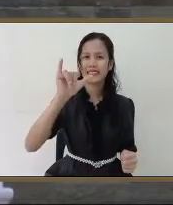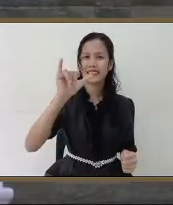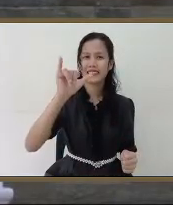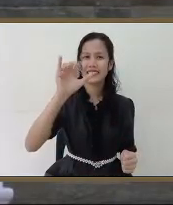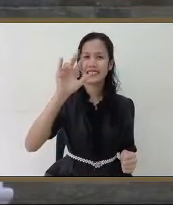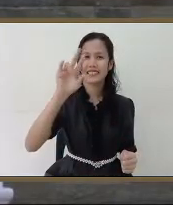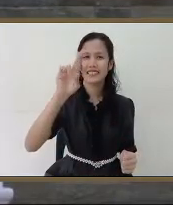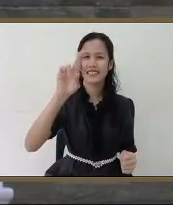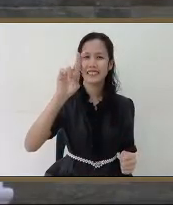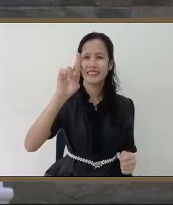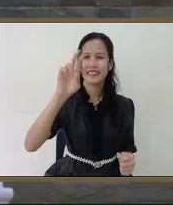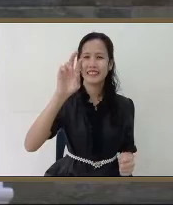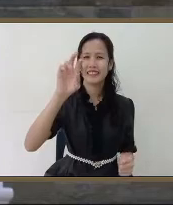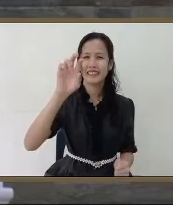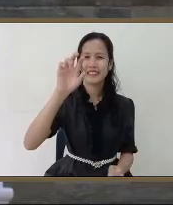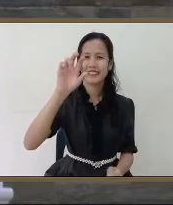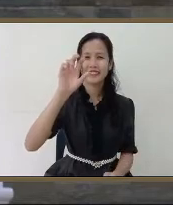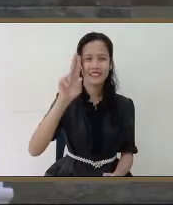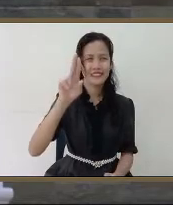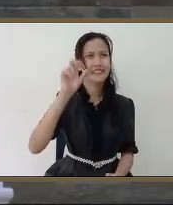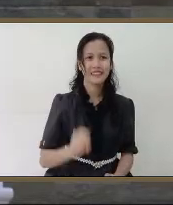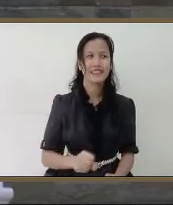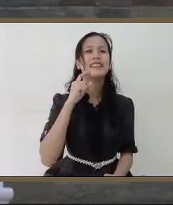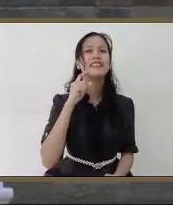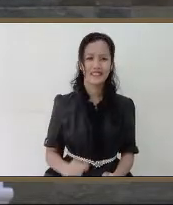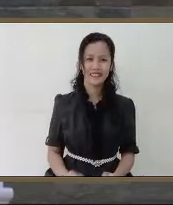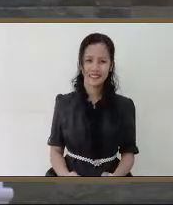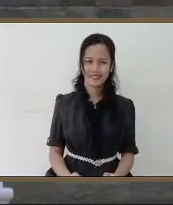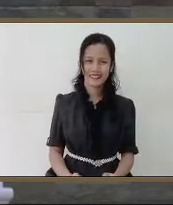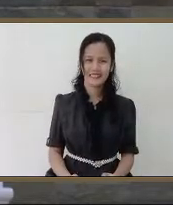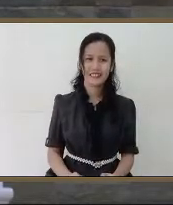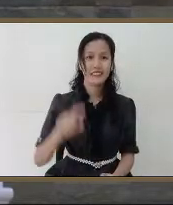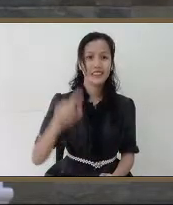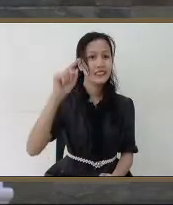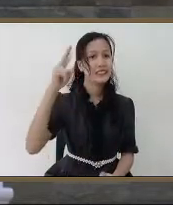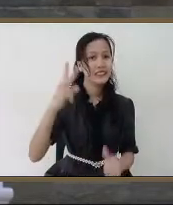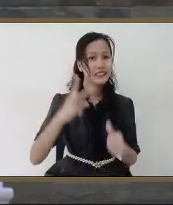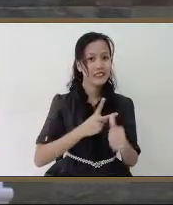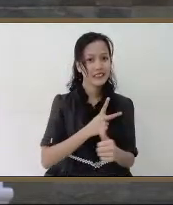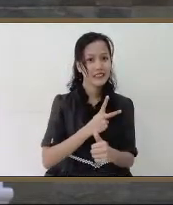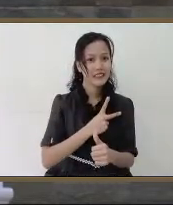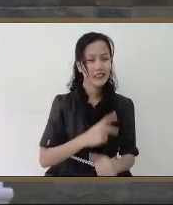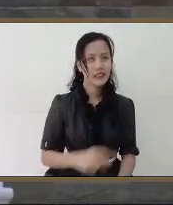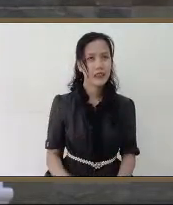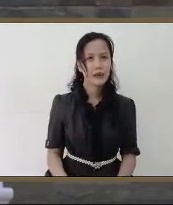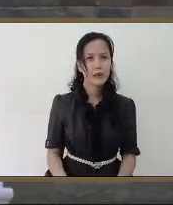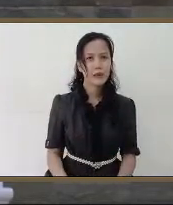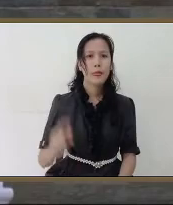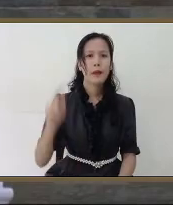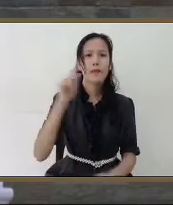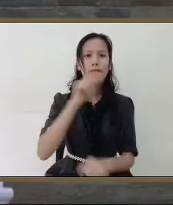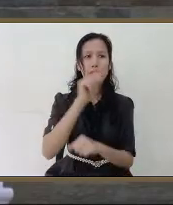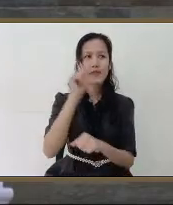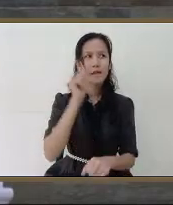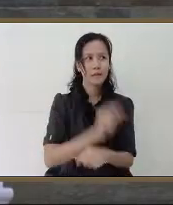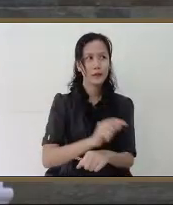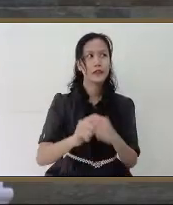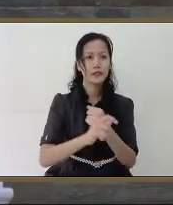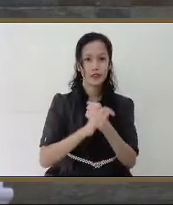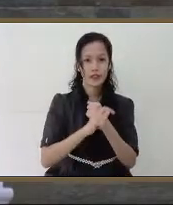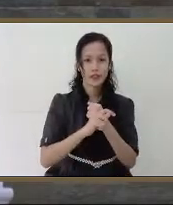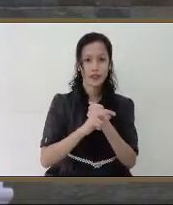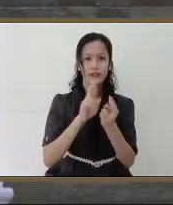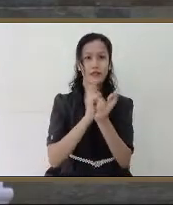yung pag-proclaim ni Cyrus. The second is the temple treasures return. Okay? The